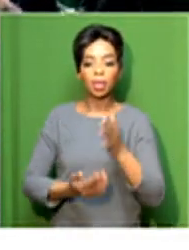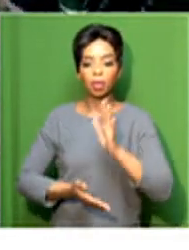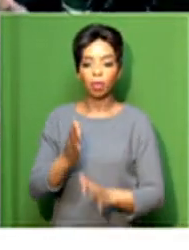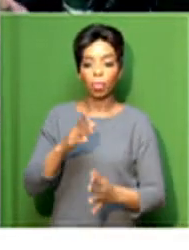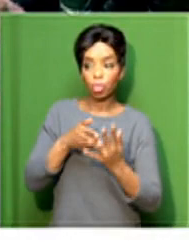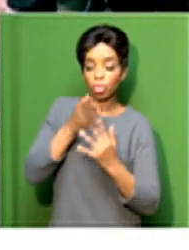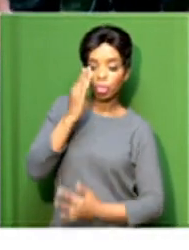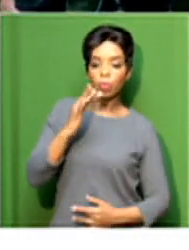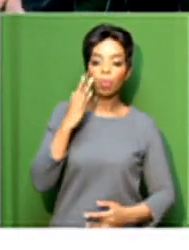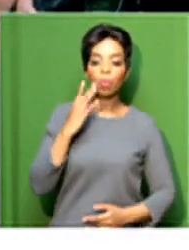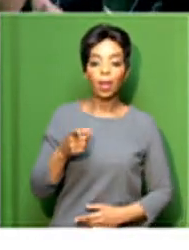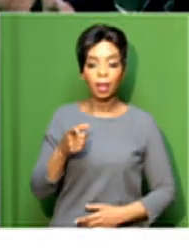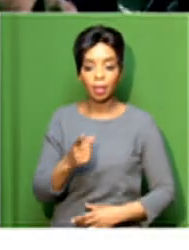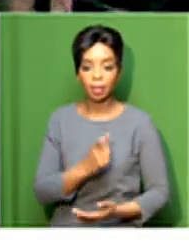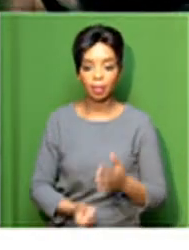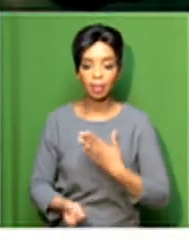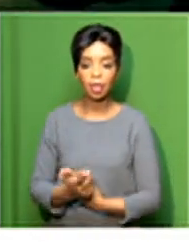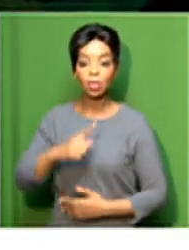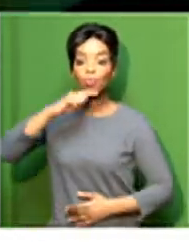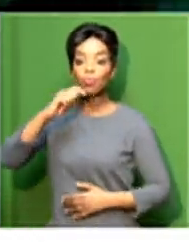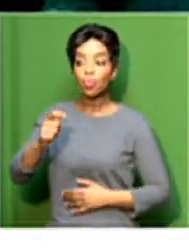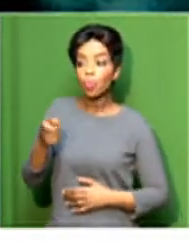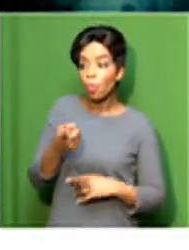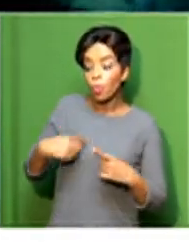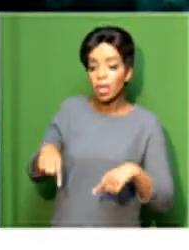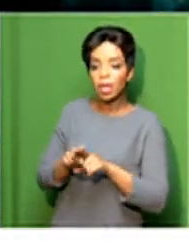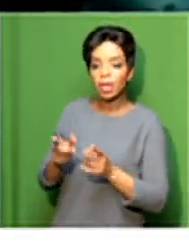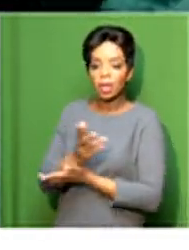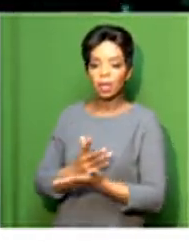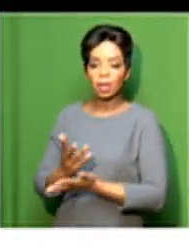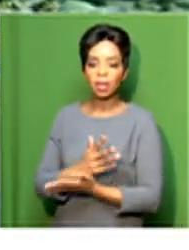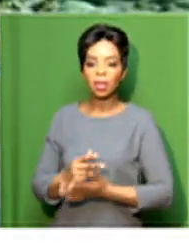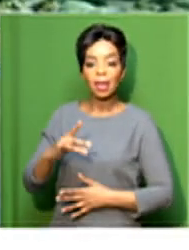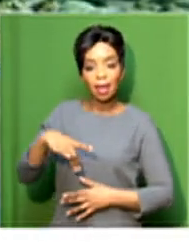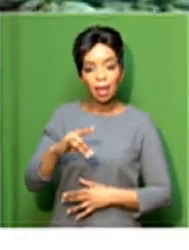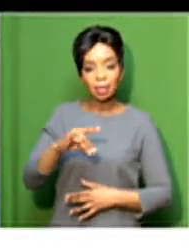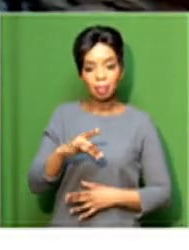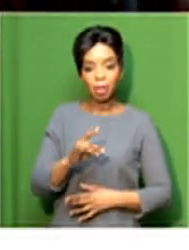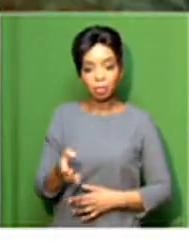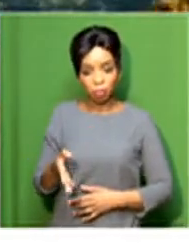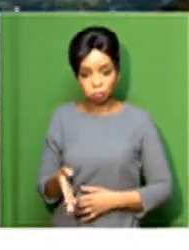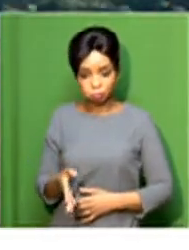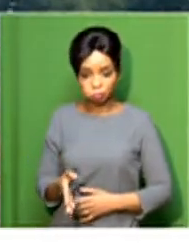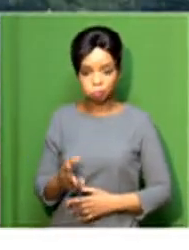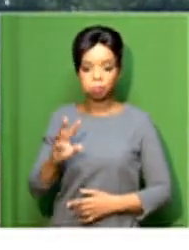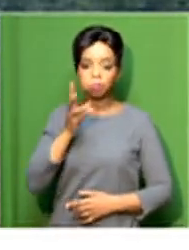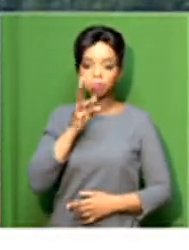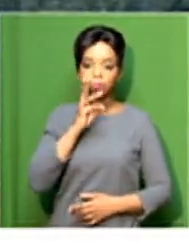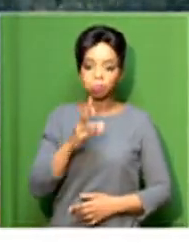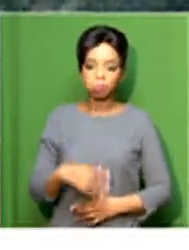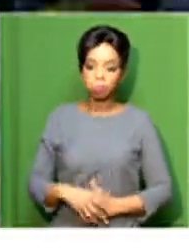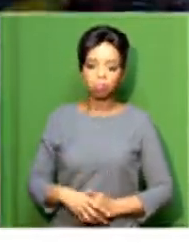make that connection with nature. And we're not really talking only about, you know, wild animals underwater. You can connect anything. You can connect to a pot plant